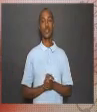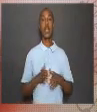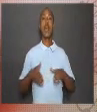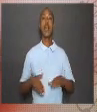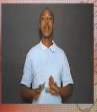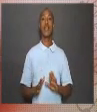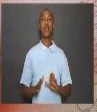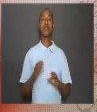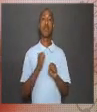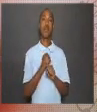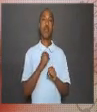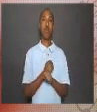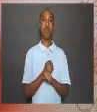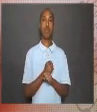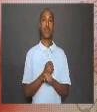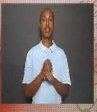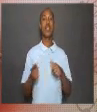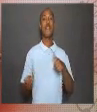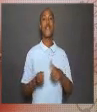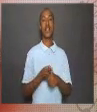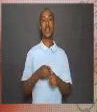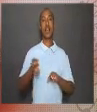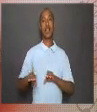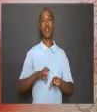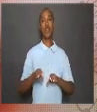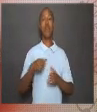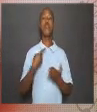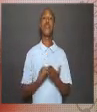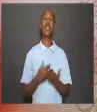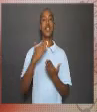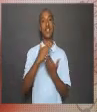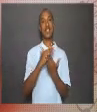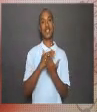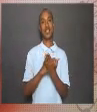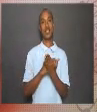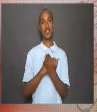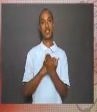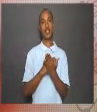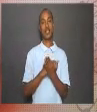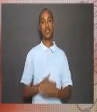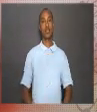Let us perform our first activity of this lesson.